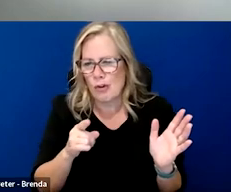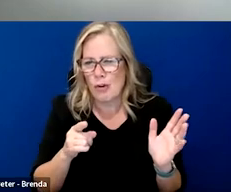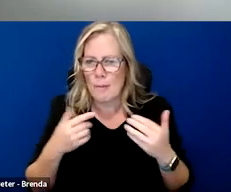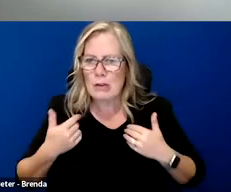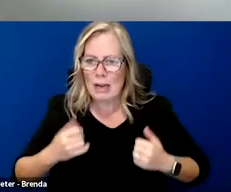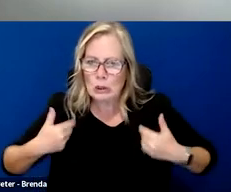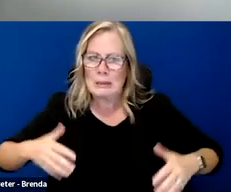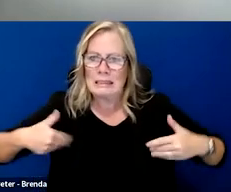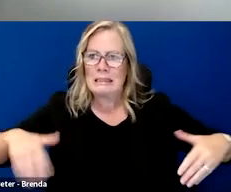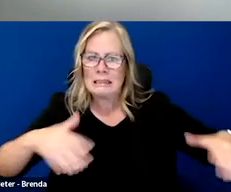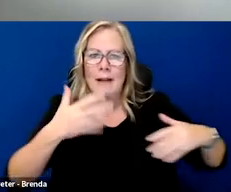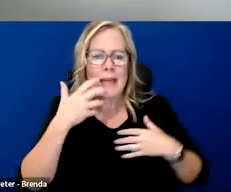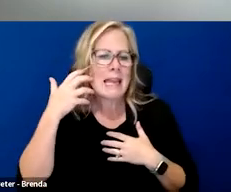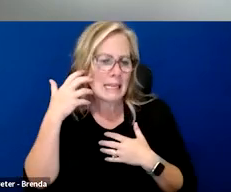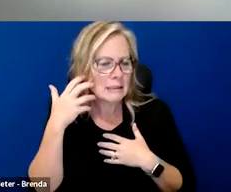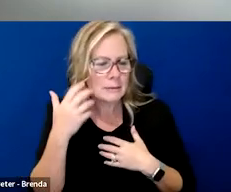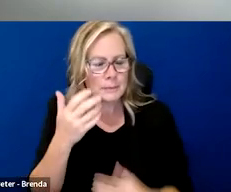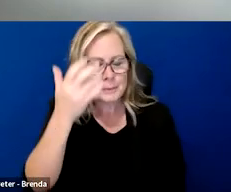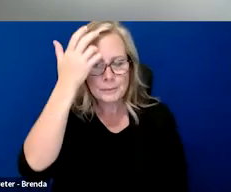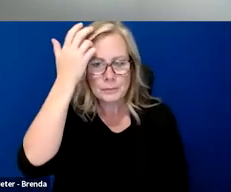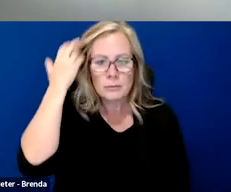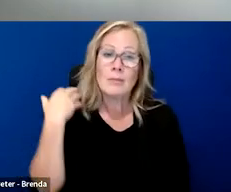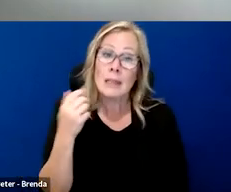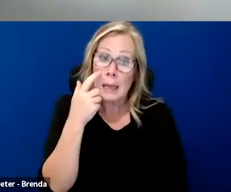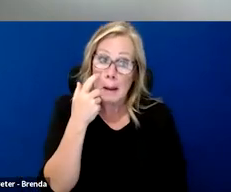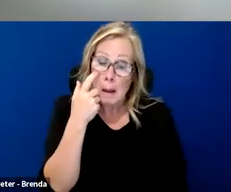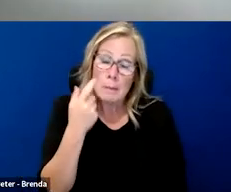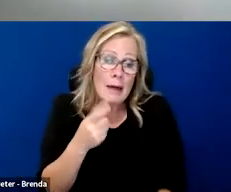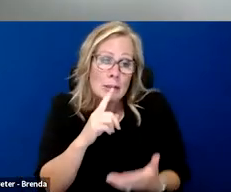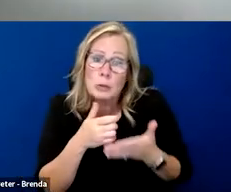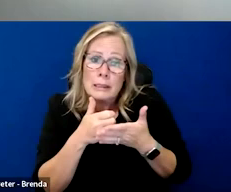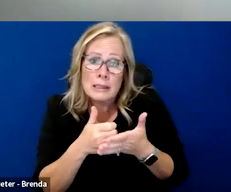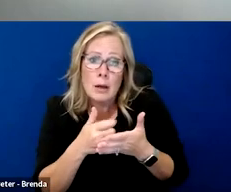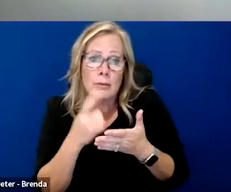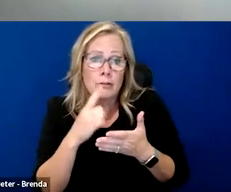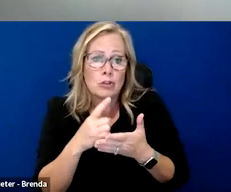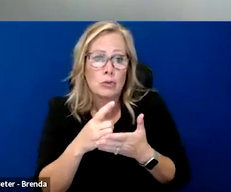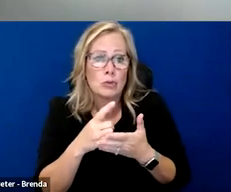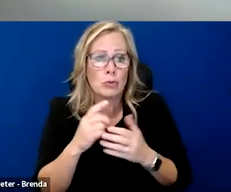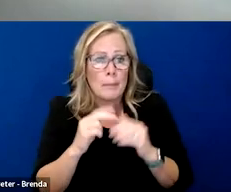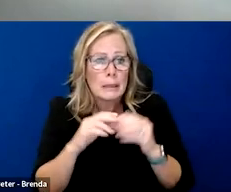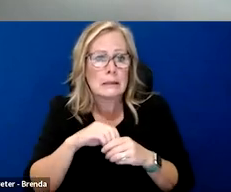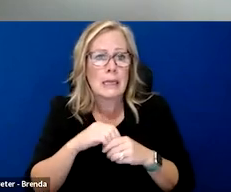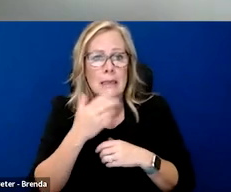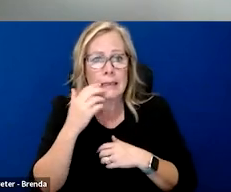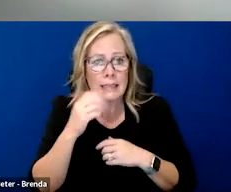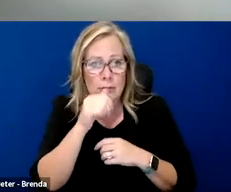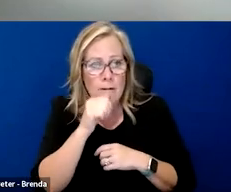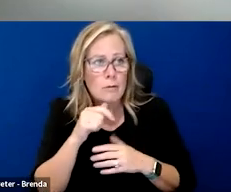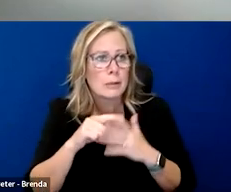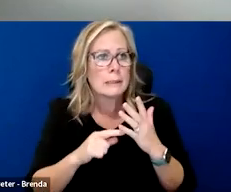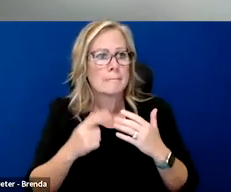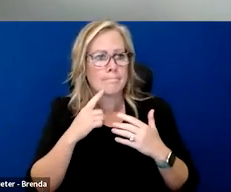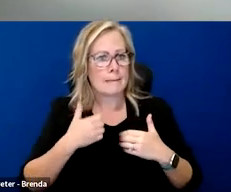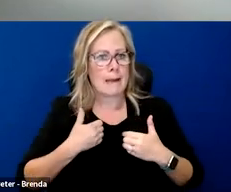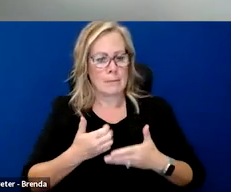that experience is basically how our bodies are cooling off. And this can actually be very helpful for heat tolerance when we're outside